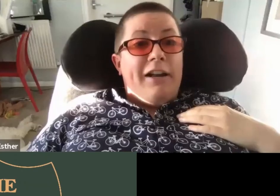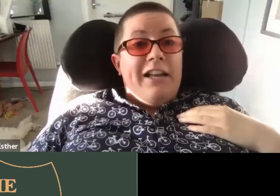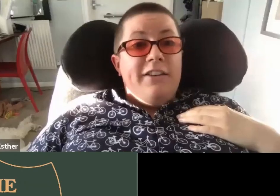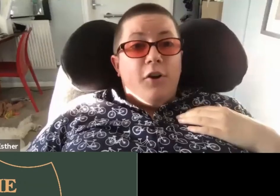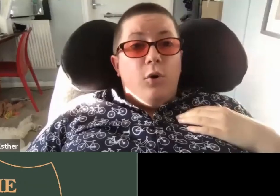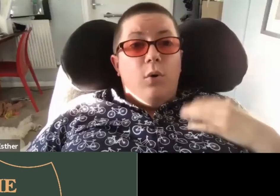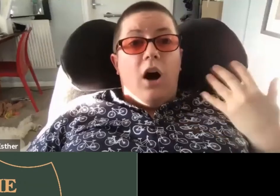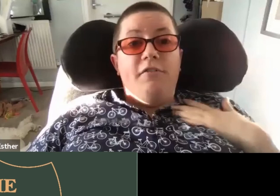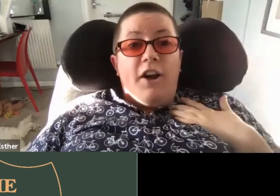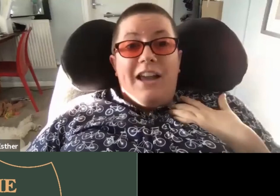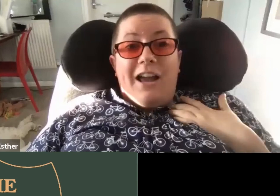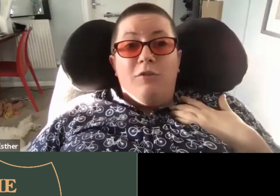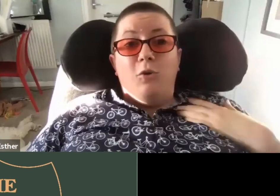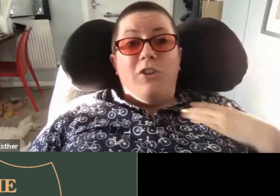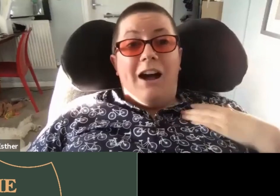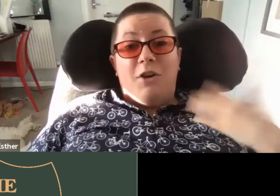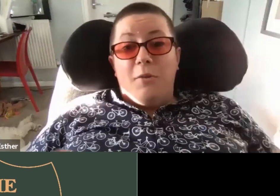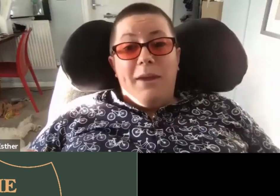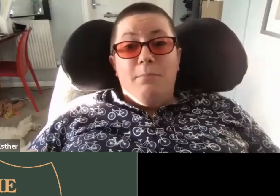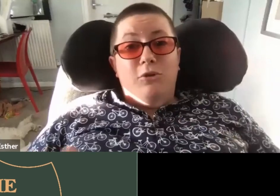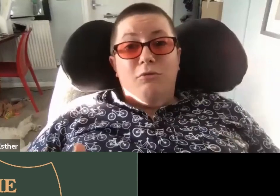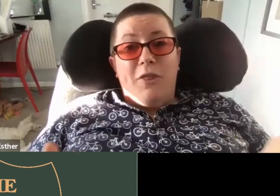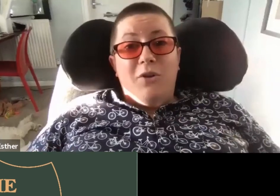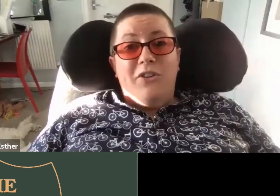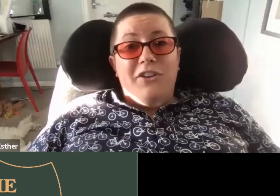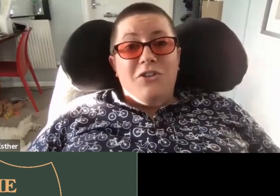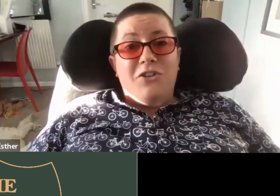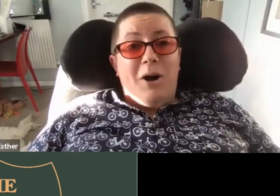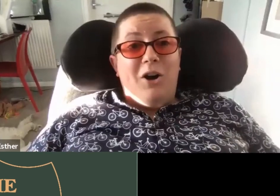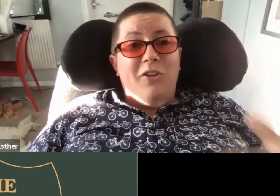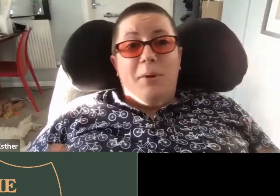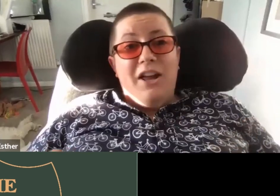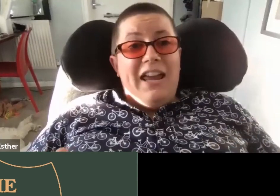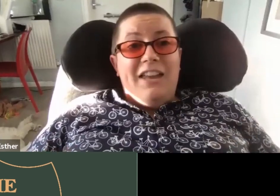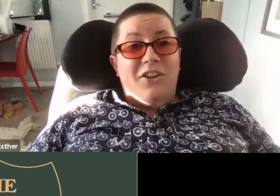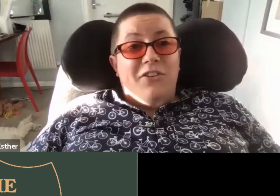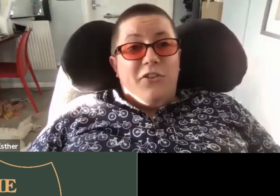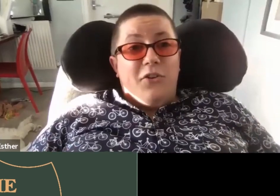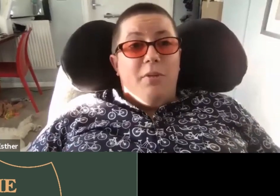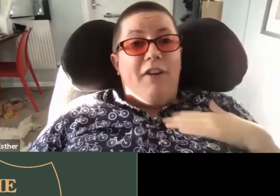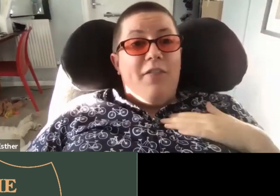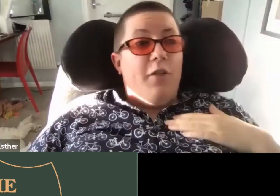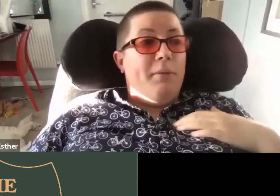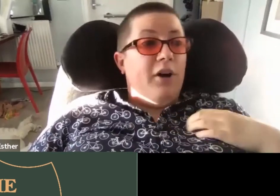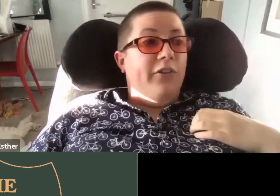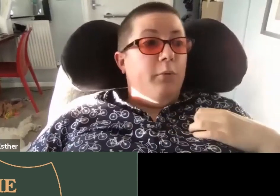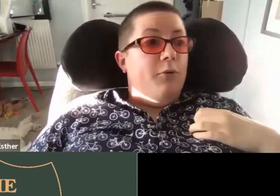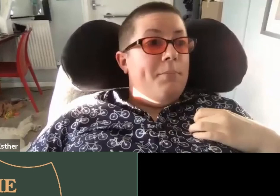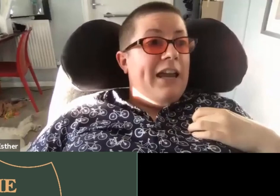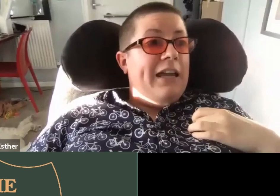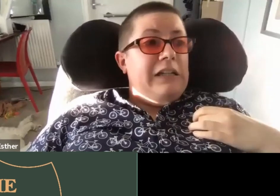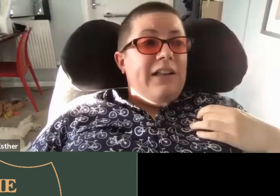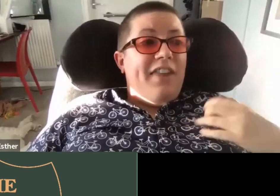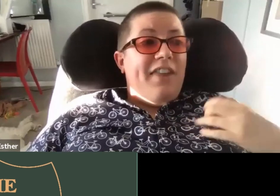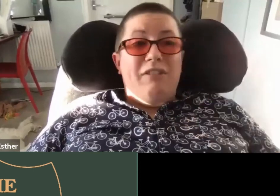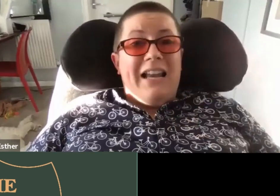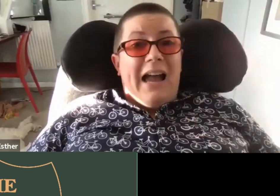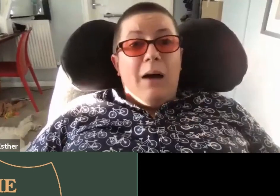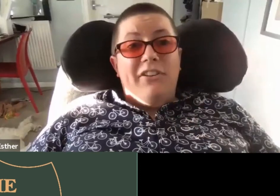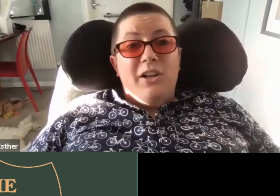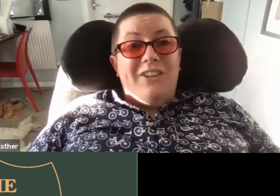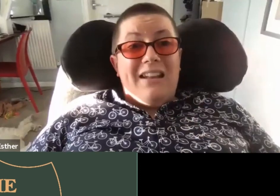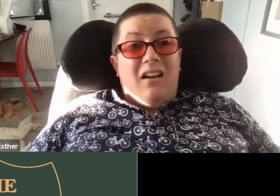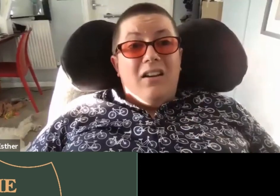can be really difficult. I find it helpful to have other people to run those decisions past, but it doesn't stop the fact that the buck stops with me. There are